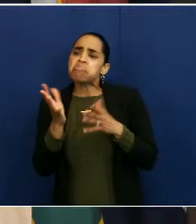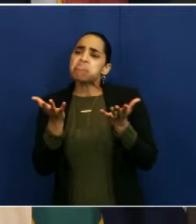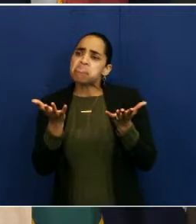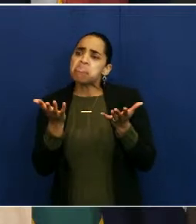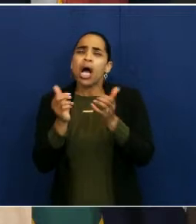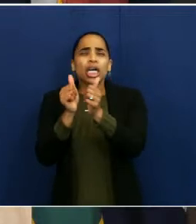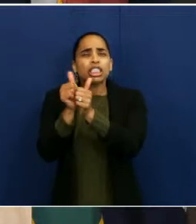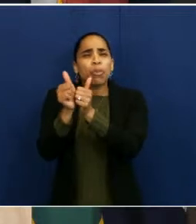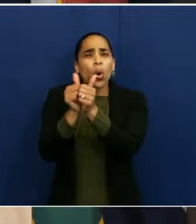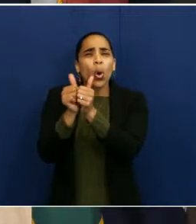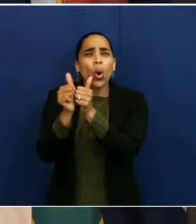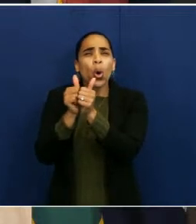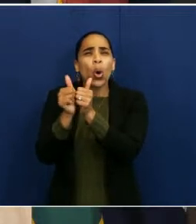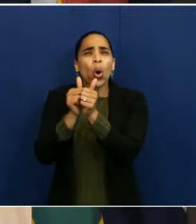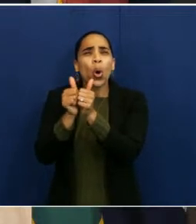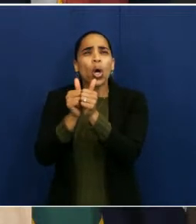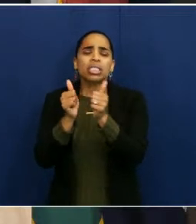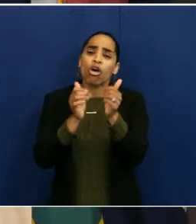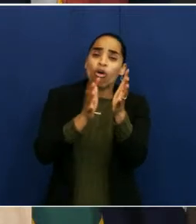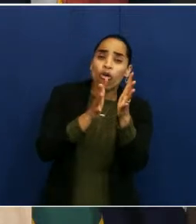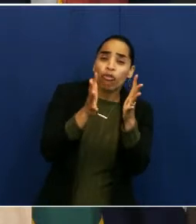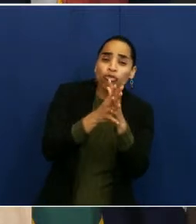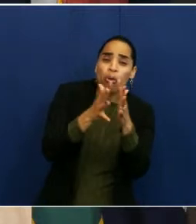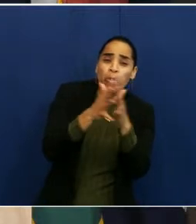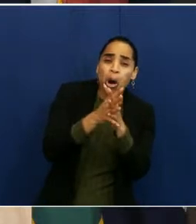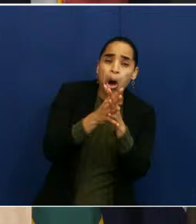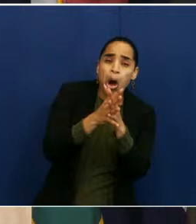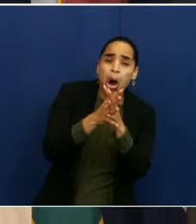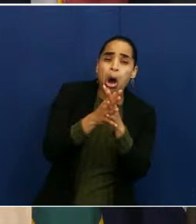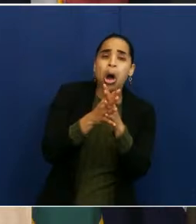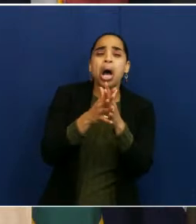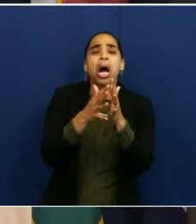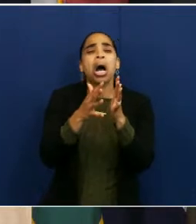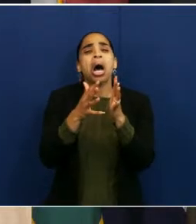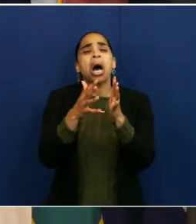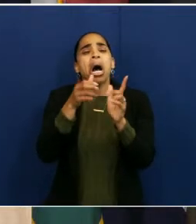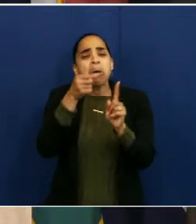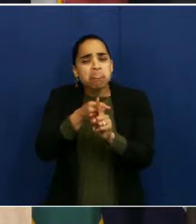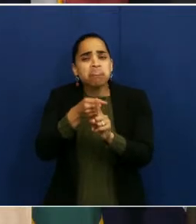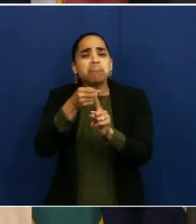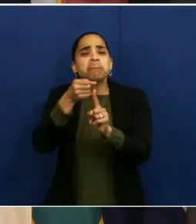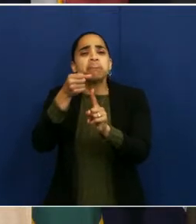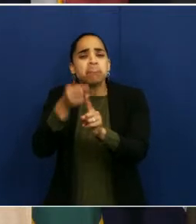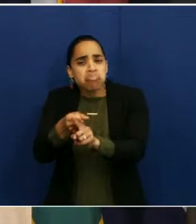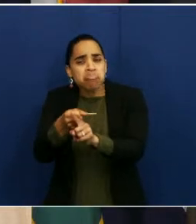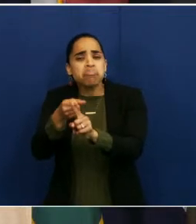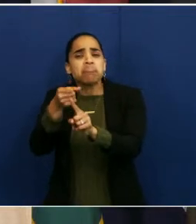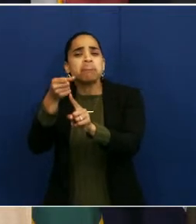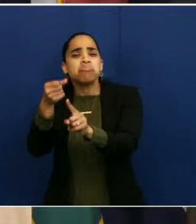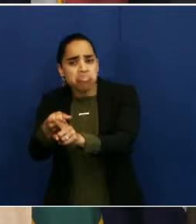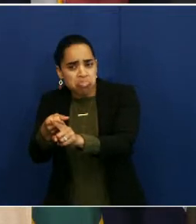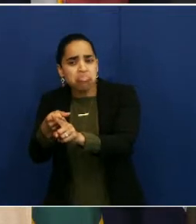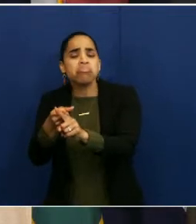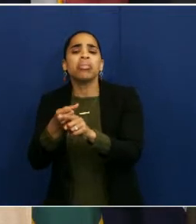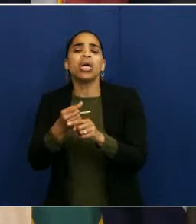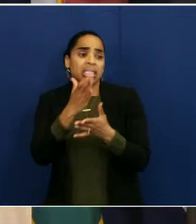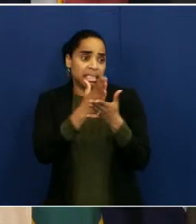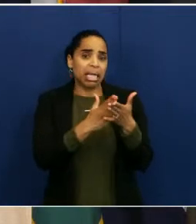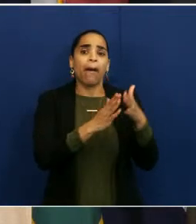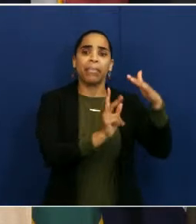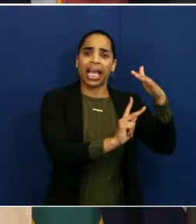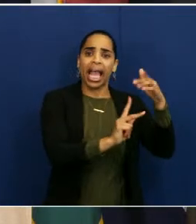in sports or football teams or other sports among the outbreaks at K through